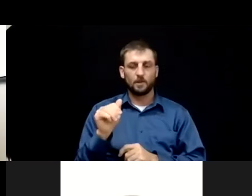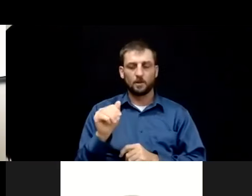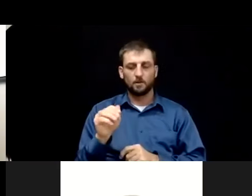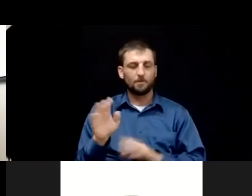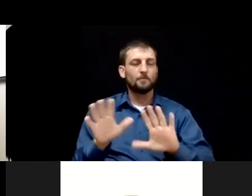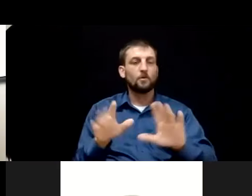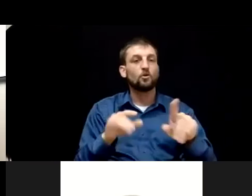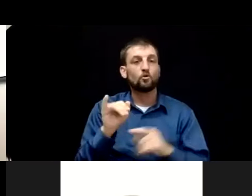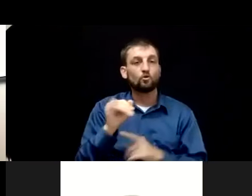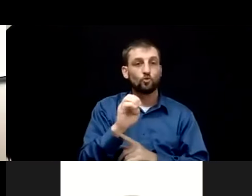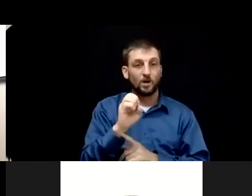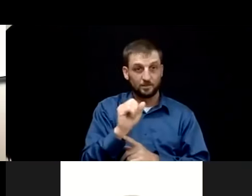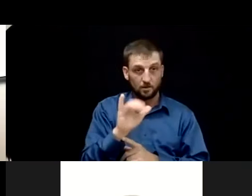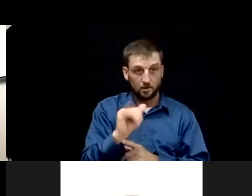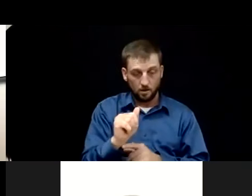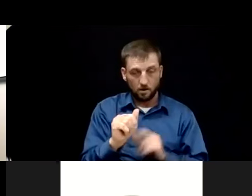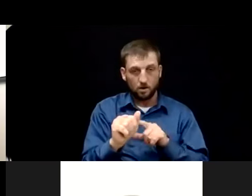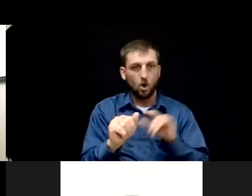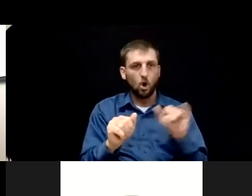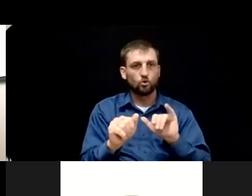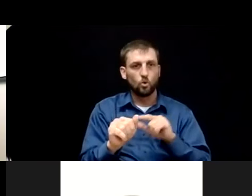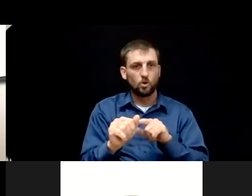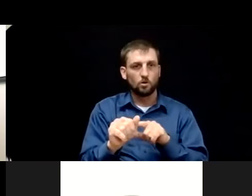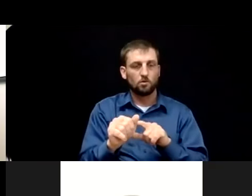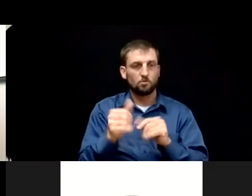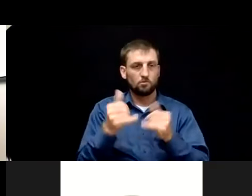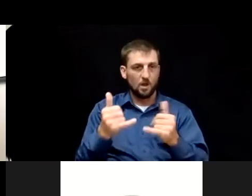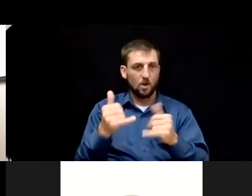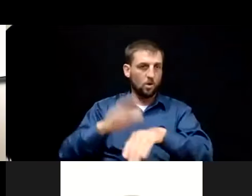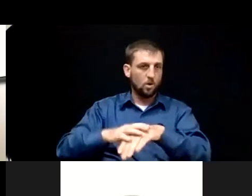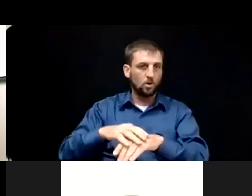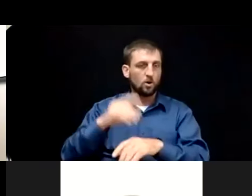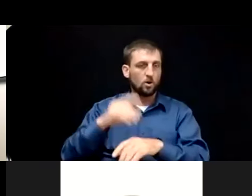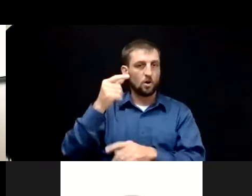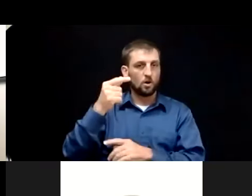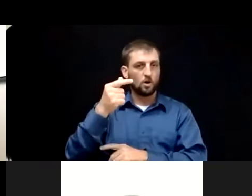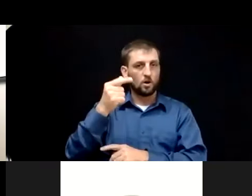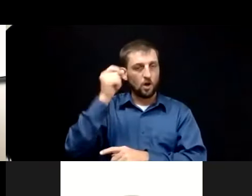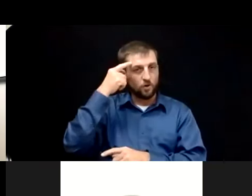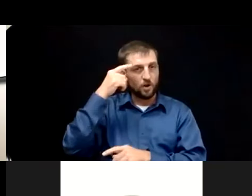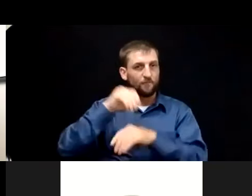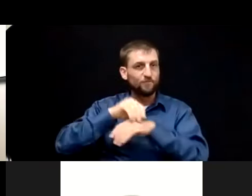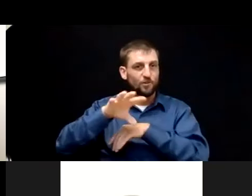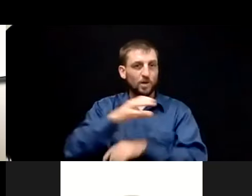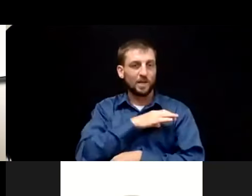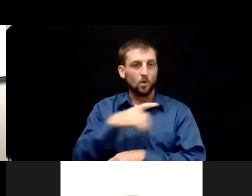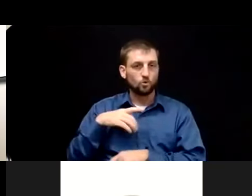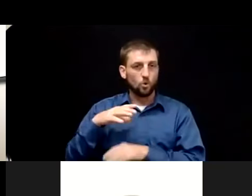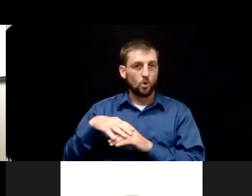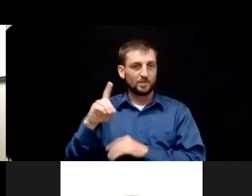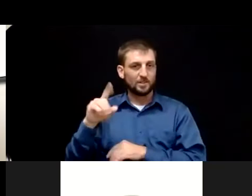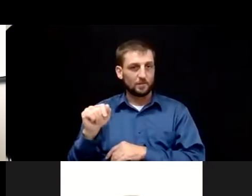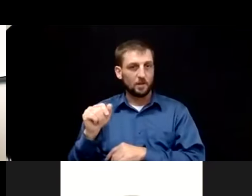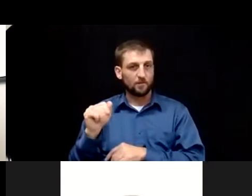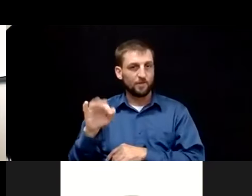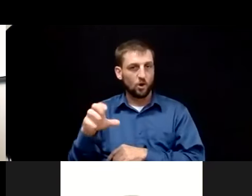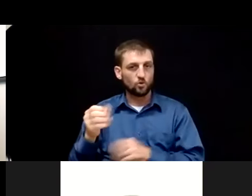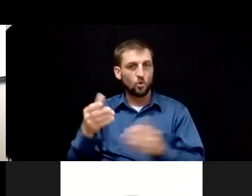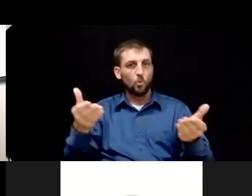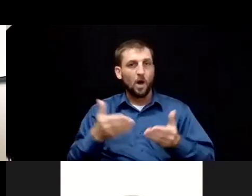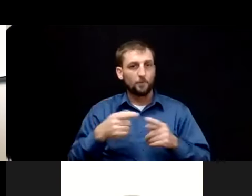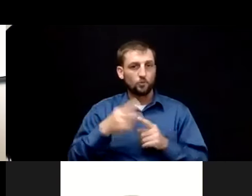Jessica is also a current member of the Governor's Advisory Council on Disability Affairs. So we welcome both of you ladies